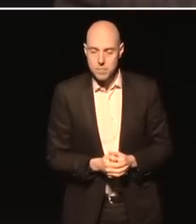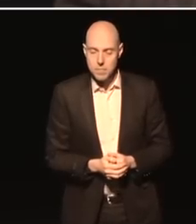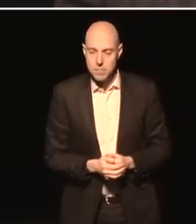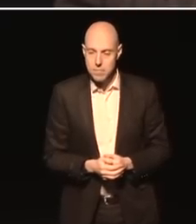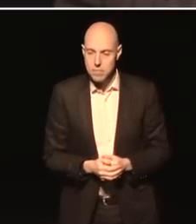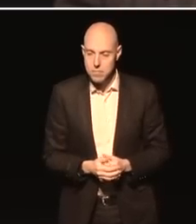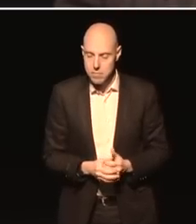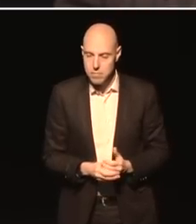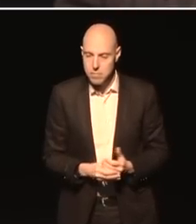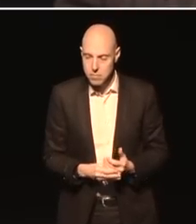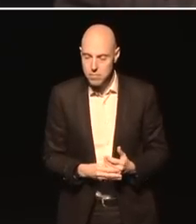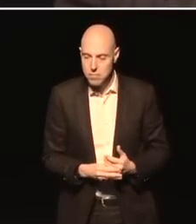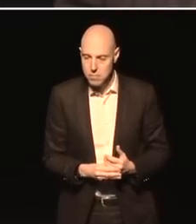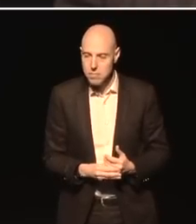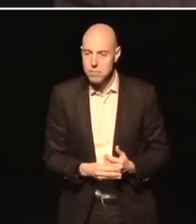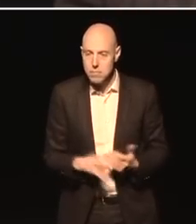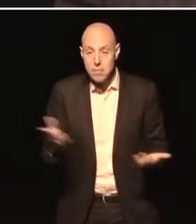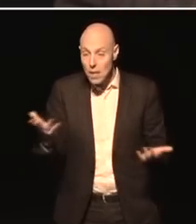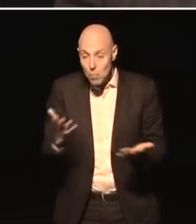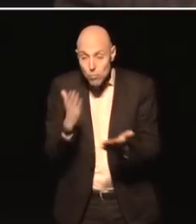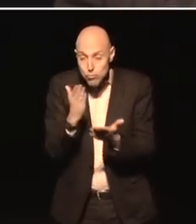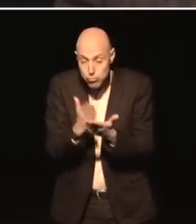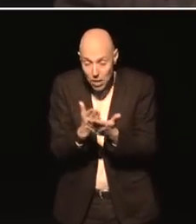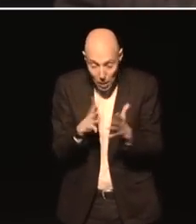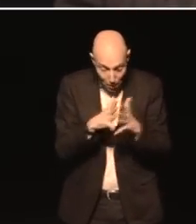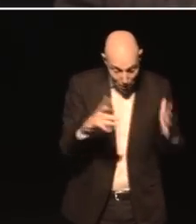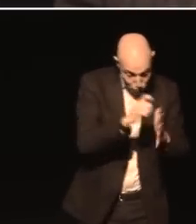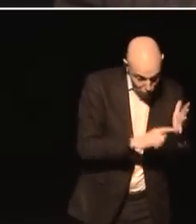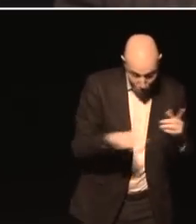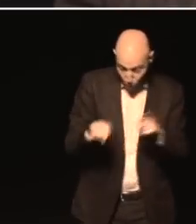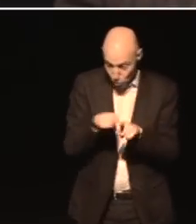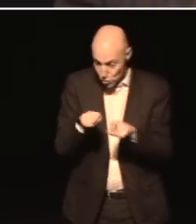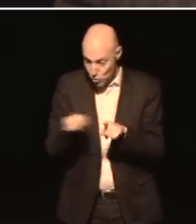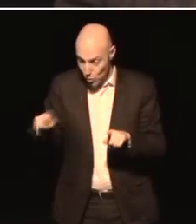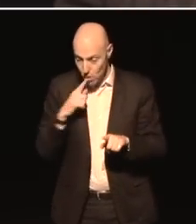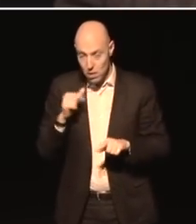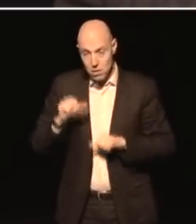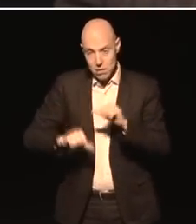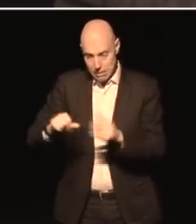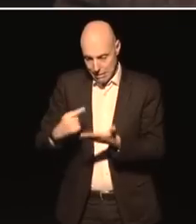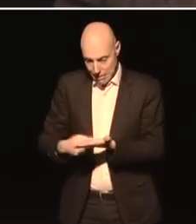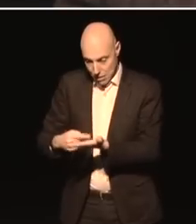It is also, as I say, everyday decisions. Our ticket prices start at £12